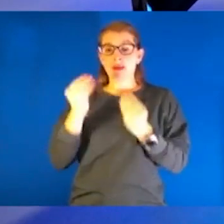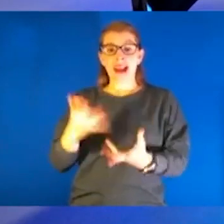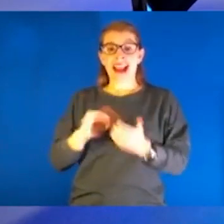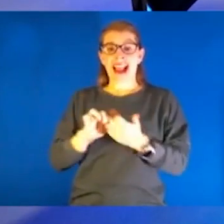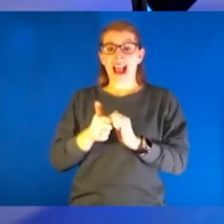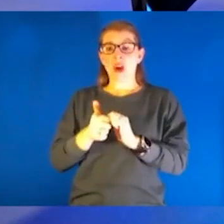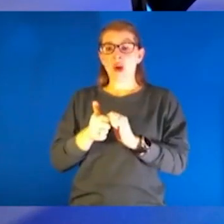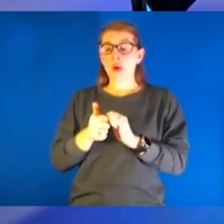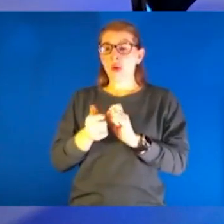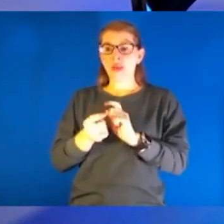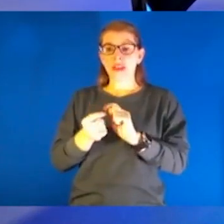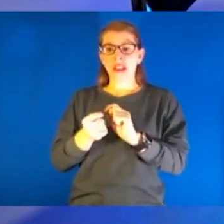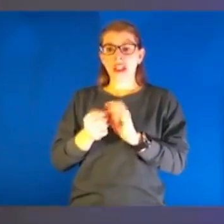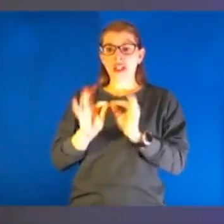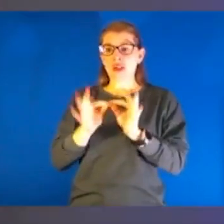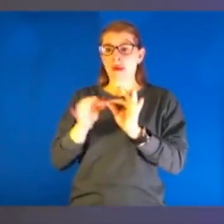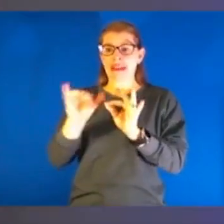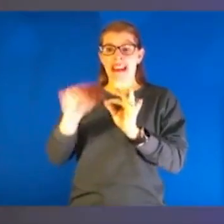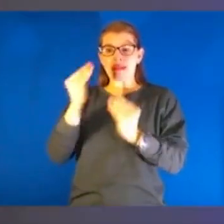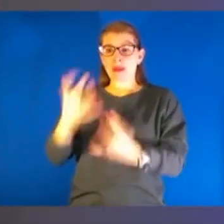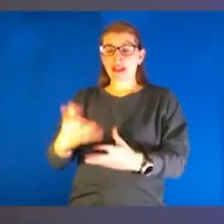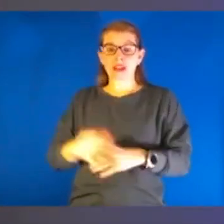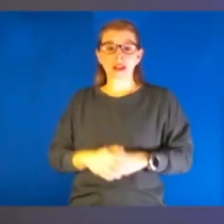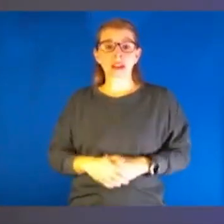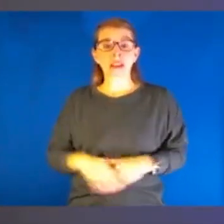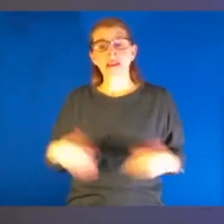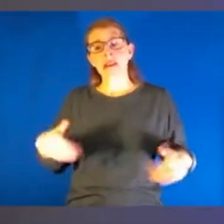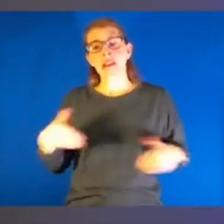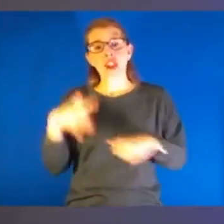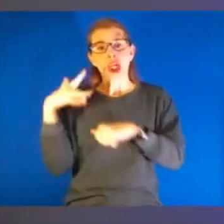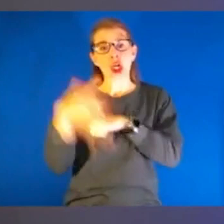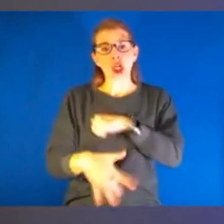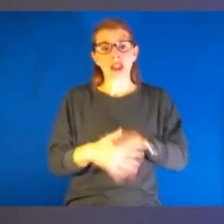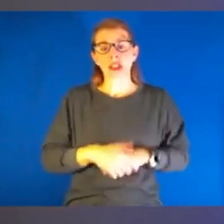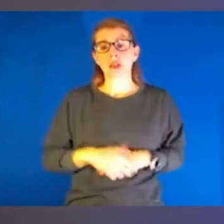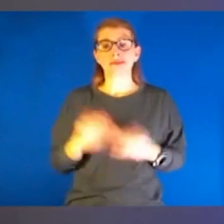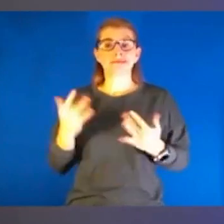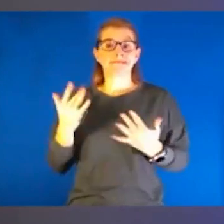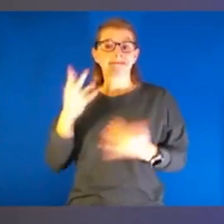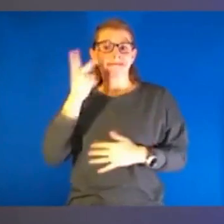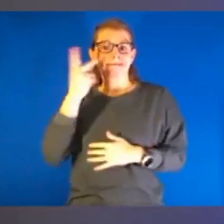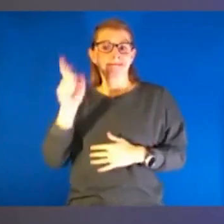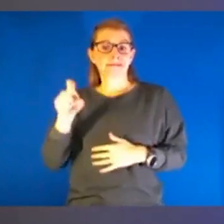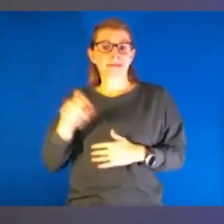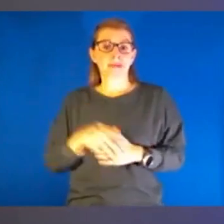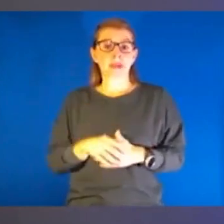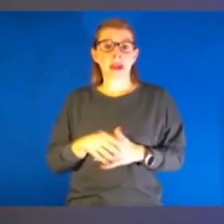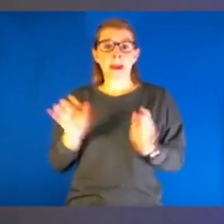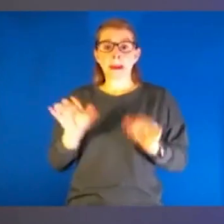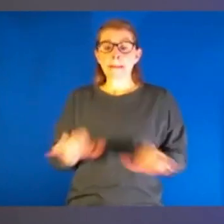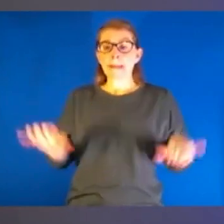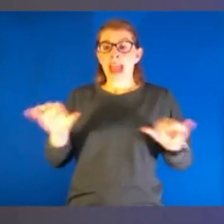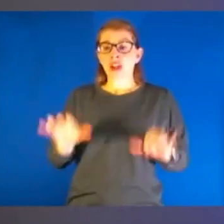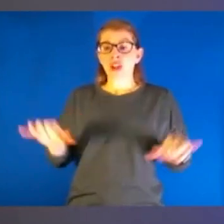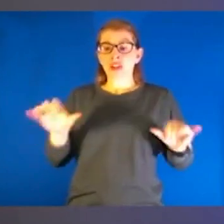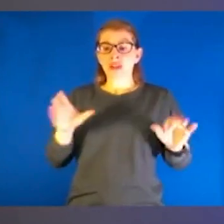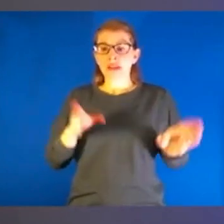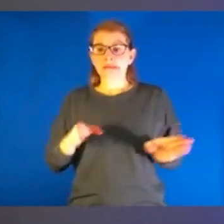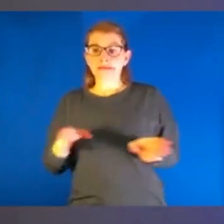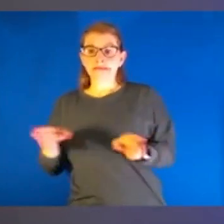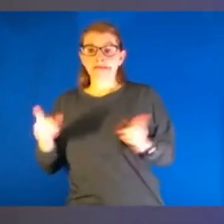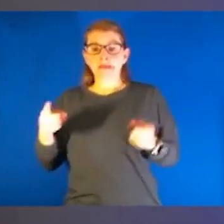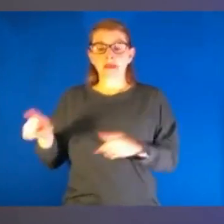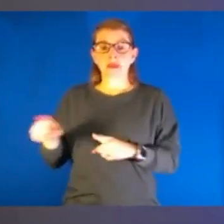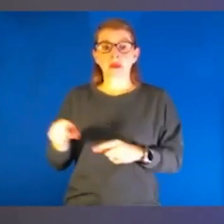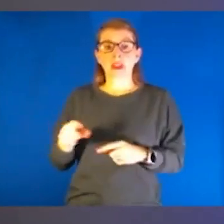tell at this point. I think we'll have to kind of see how these patterns play out. We are worried about increased